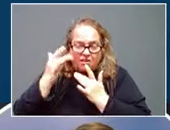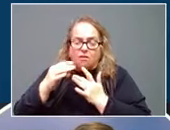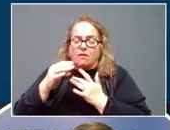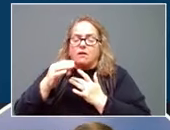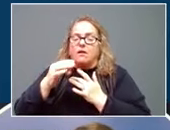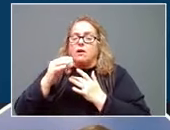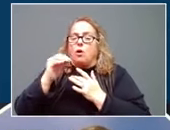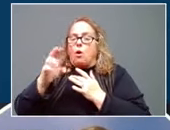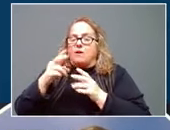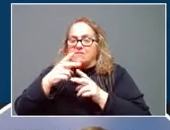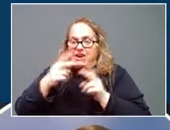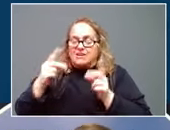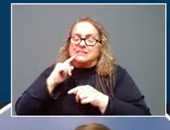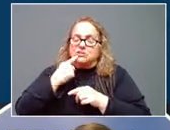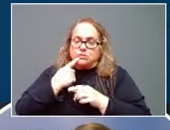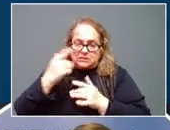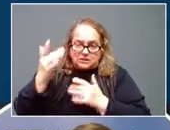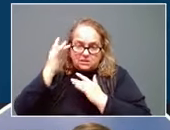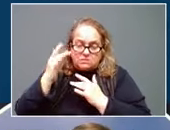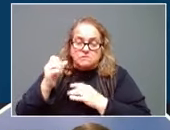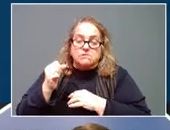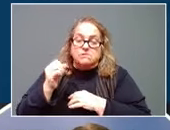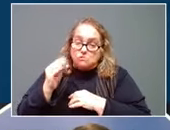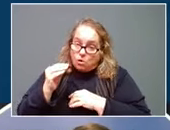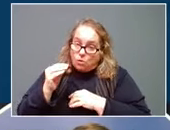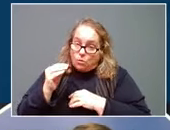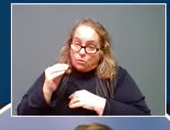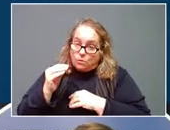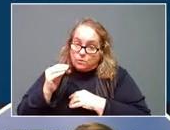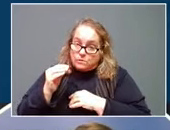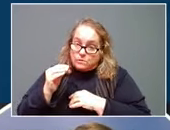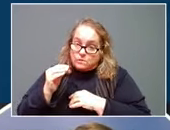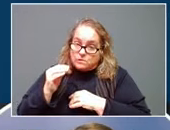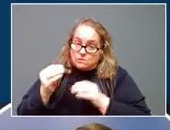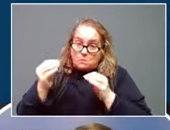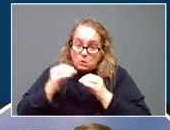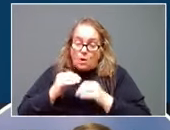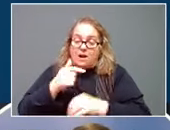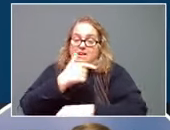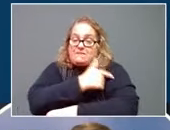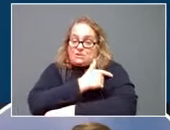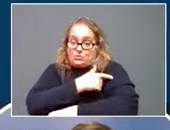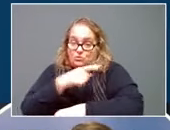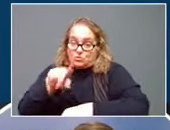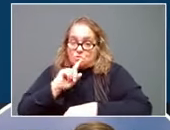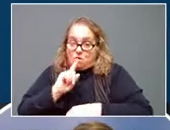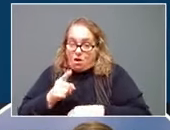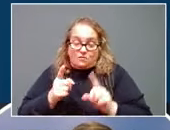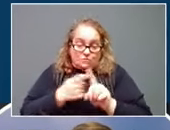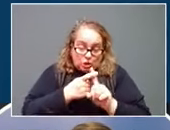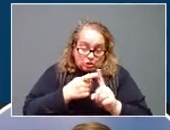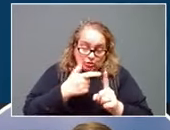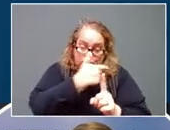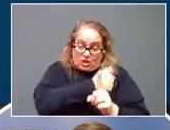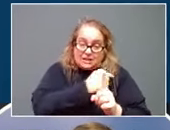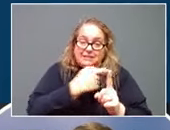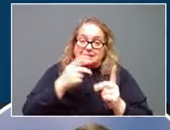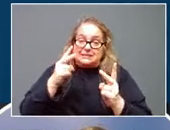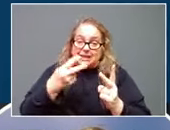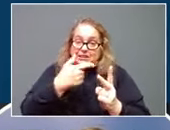very seriously ill. So the more vaccinated you are, meaning first shot, second shot, and booster, the